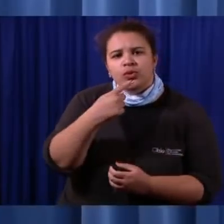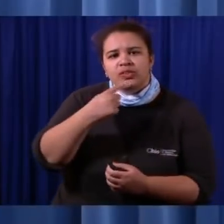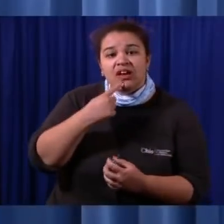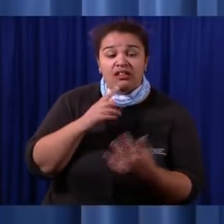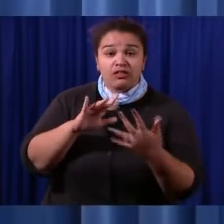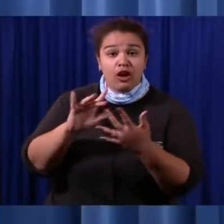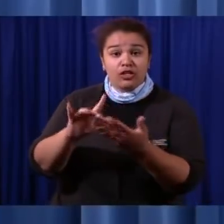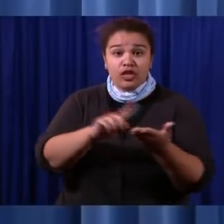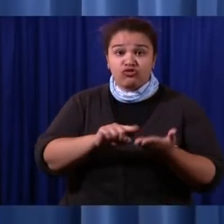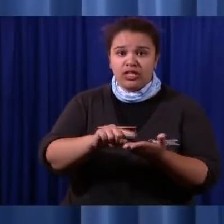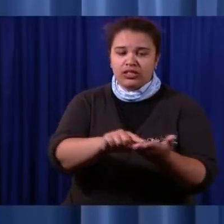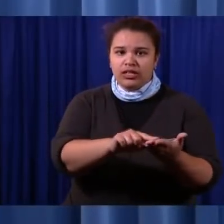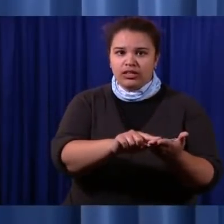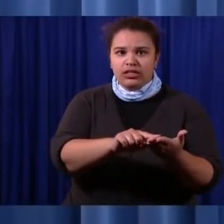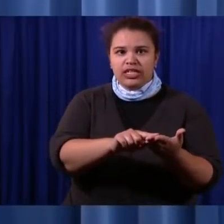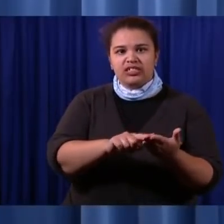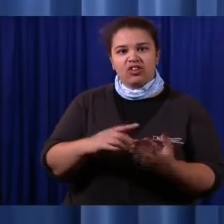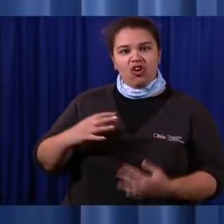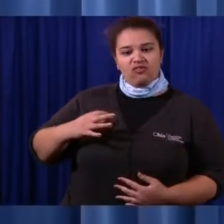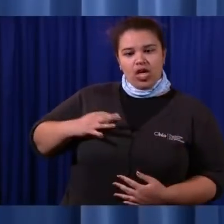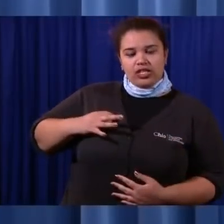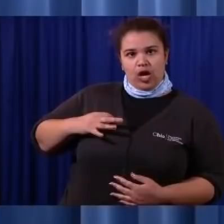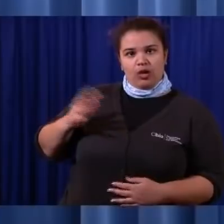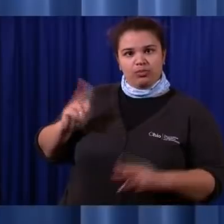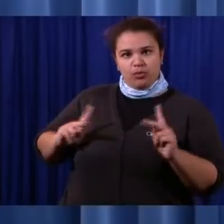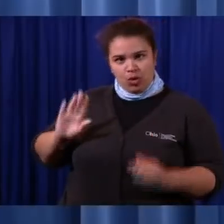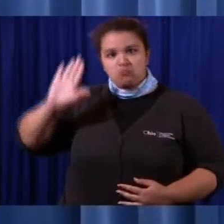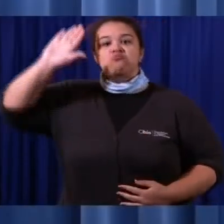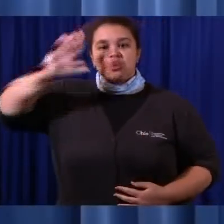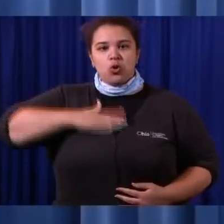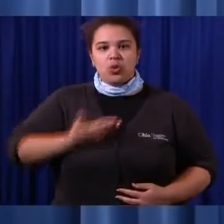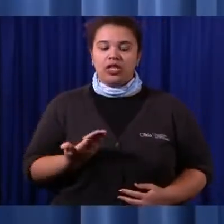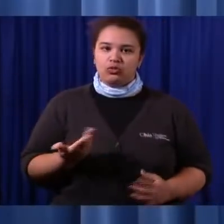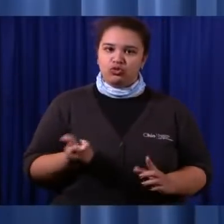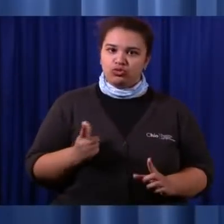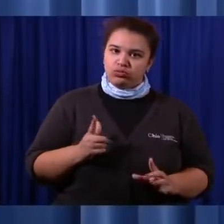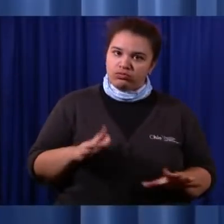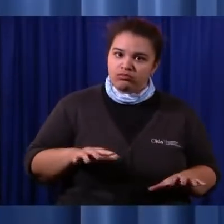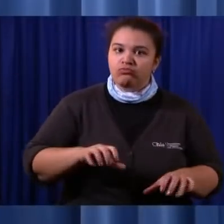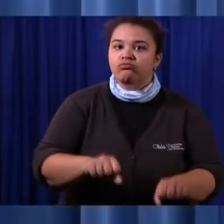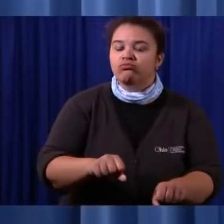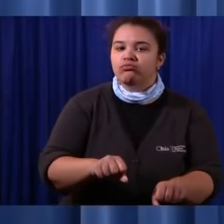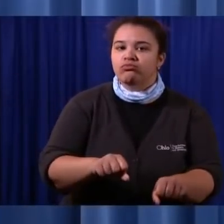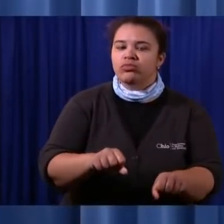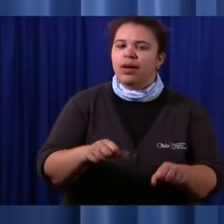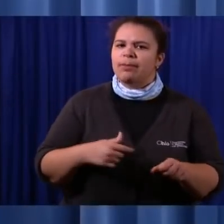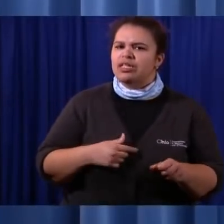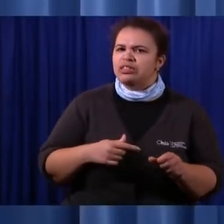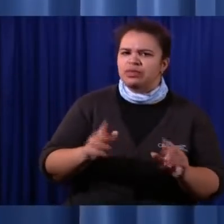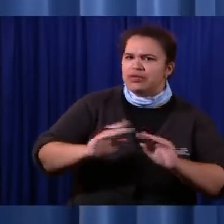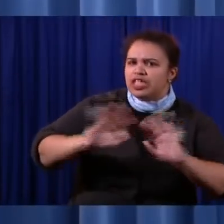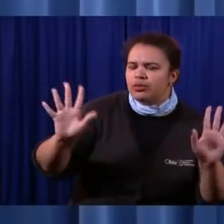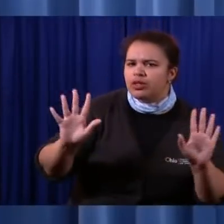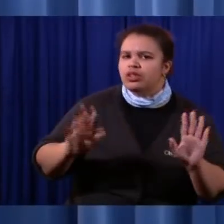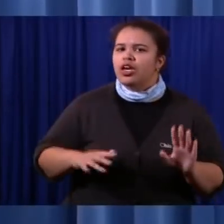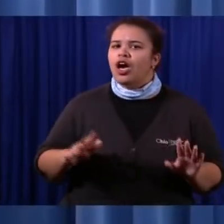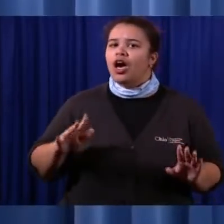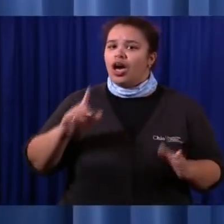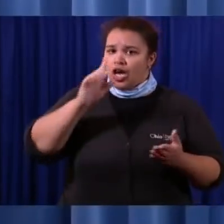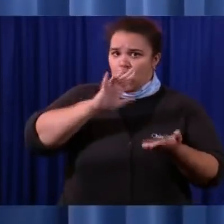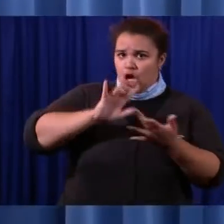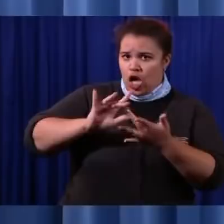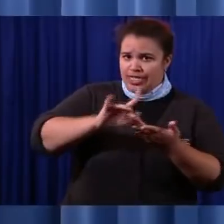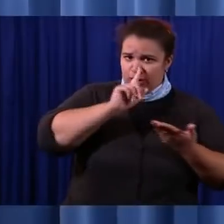tracing is voluntary, but it appears there needs to be a distinction between contact tracing, quarantine, and